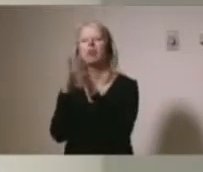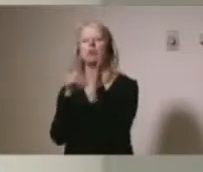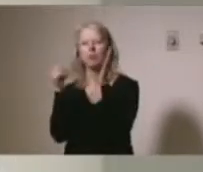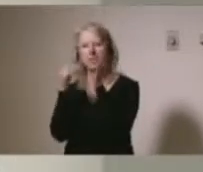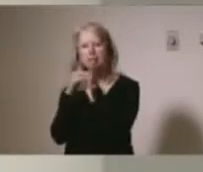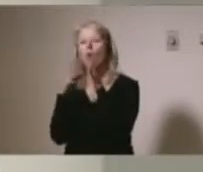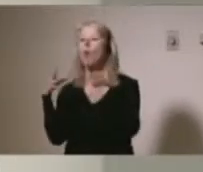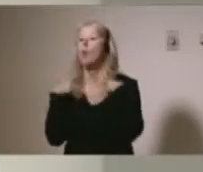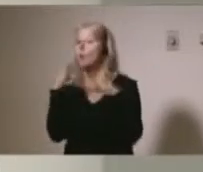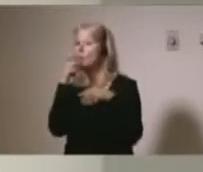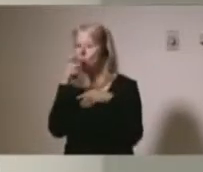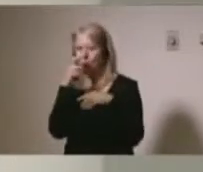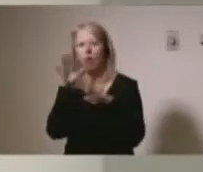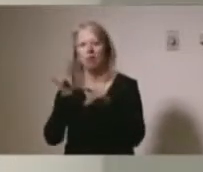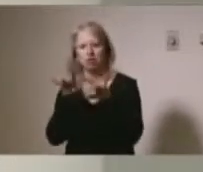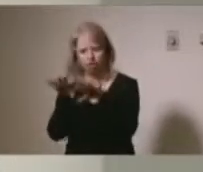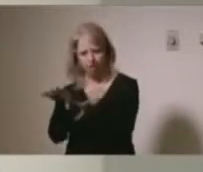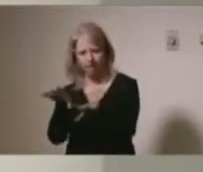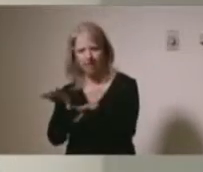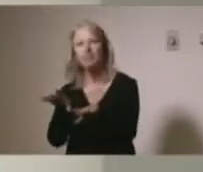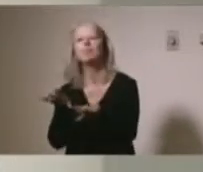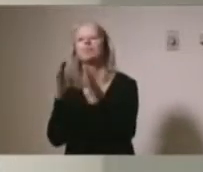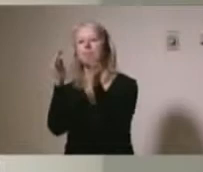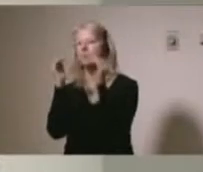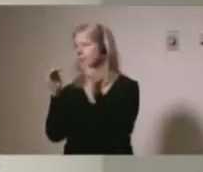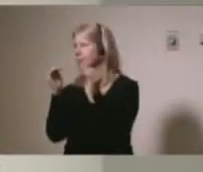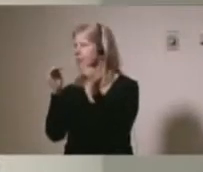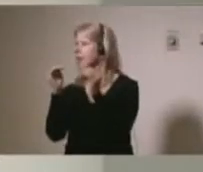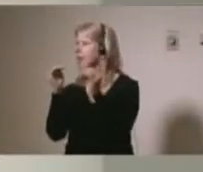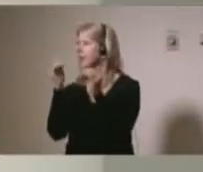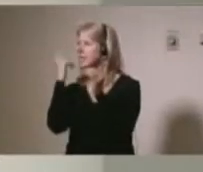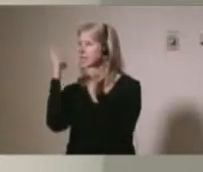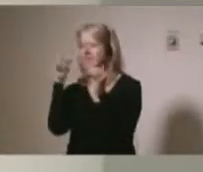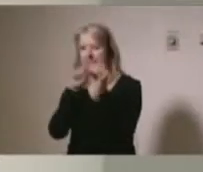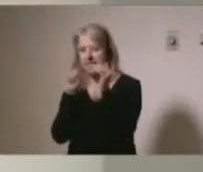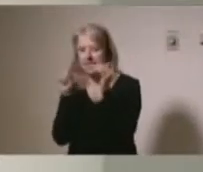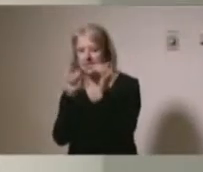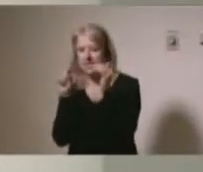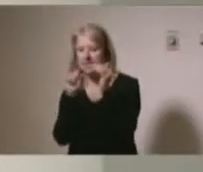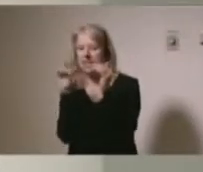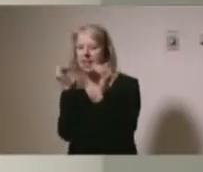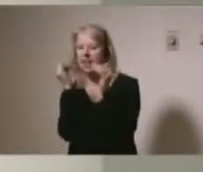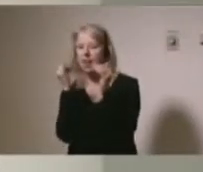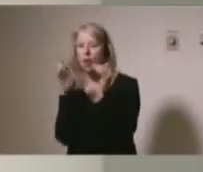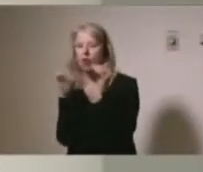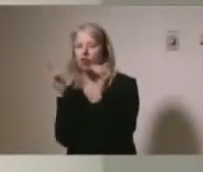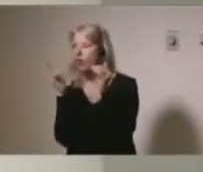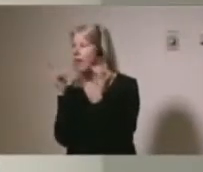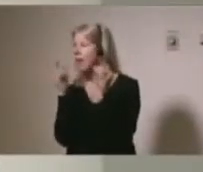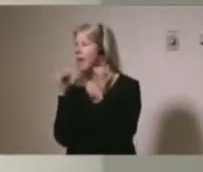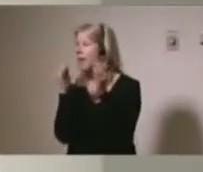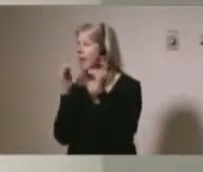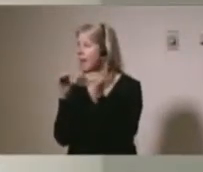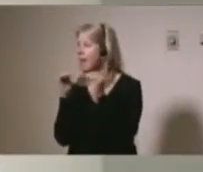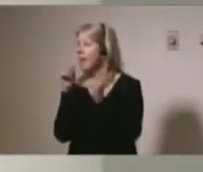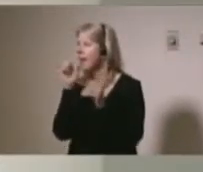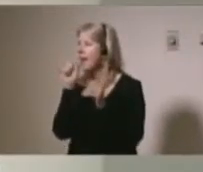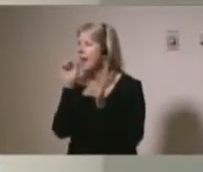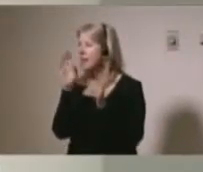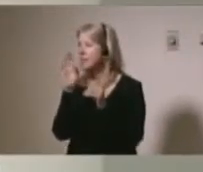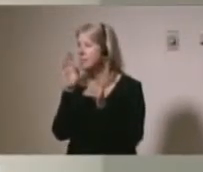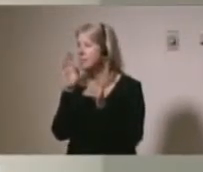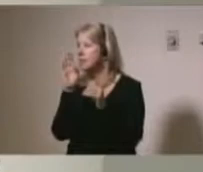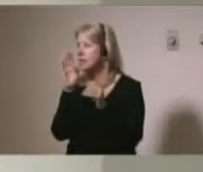owned by the Australians. And then have a look, there's a little yellow and sort of grey, it says ASB Bank. Well, the